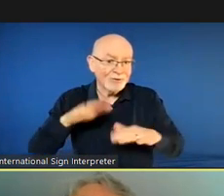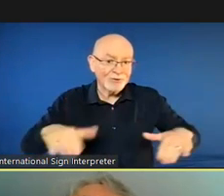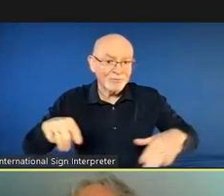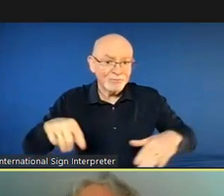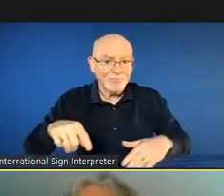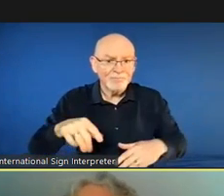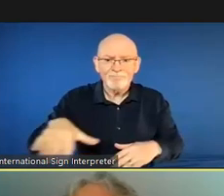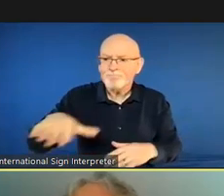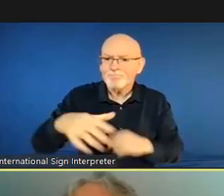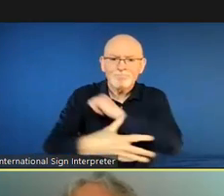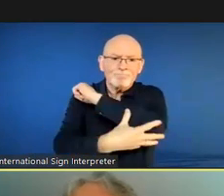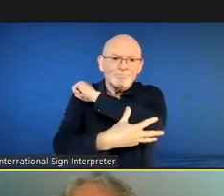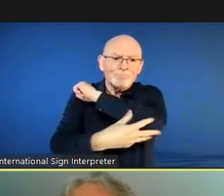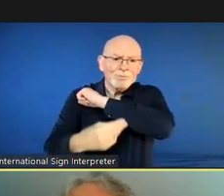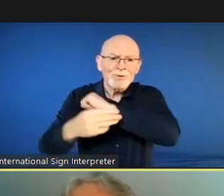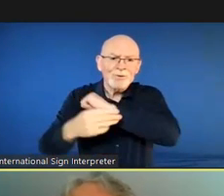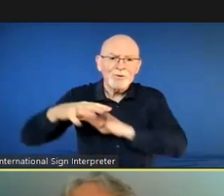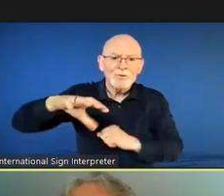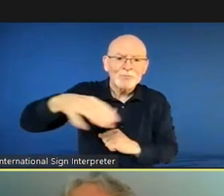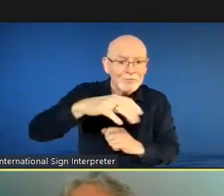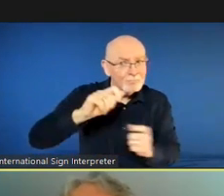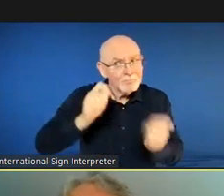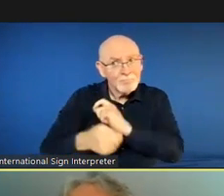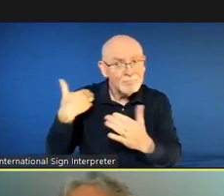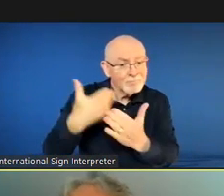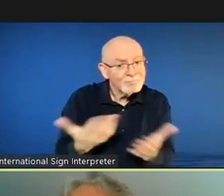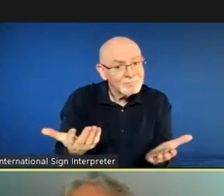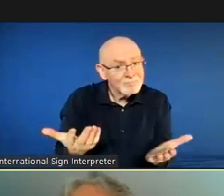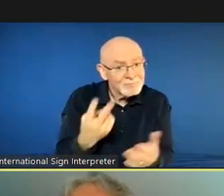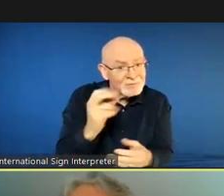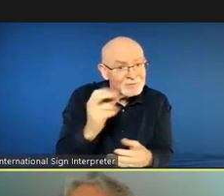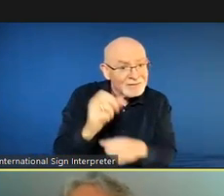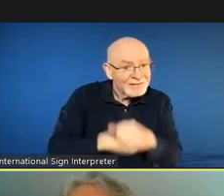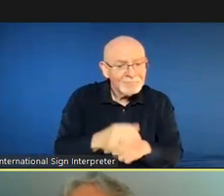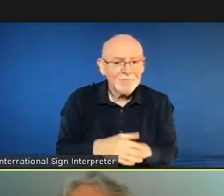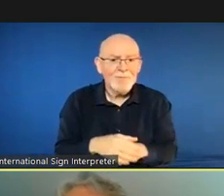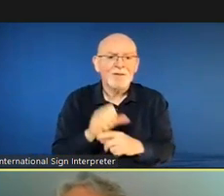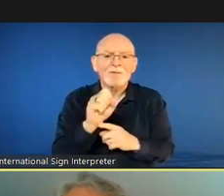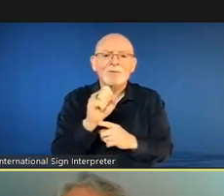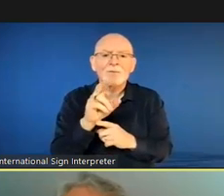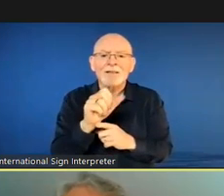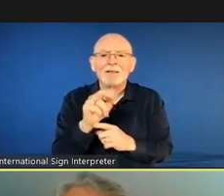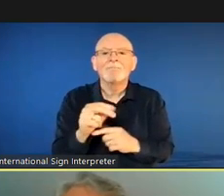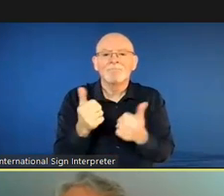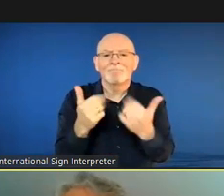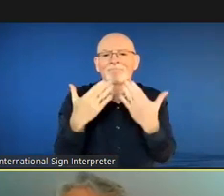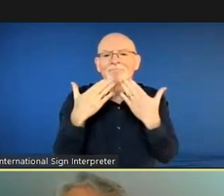think, a lot of positive developments in the sense that there is more awareness of the needs of deaf